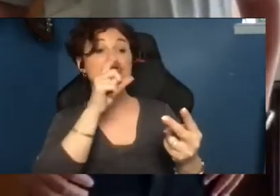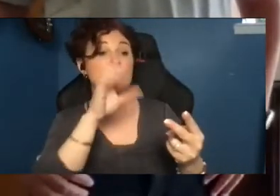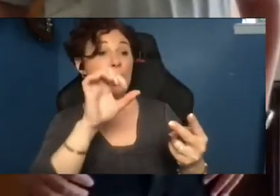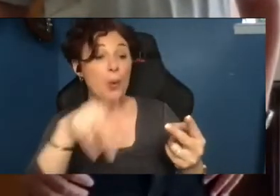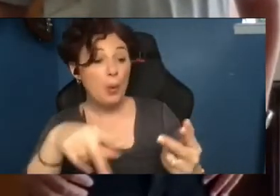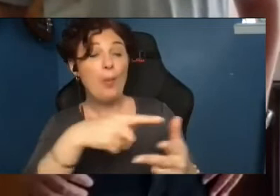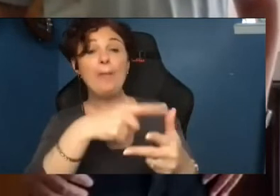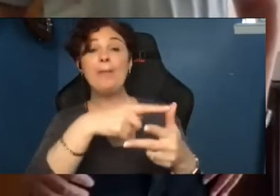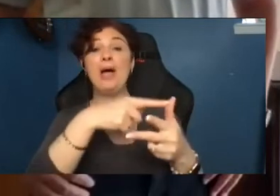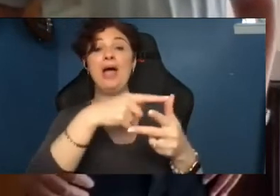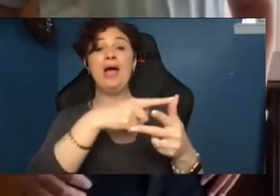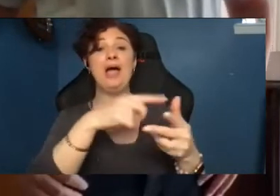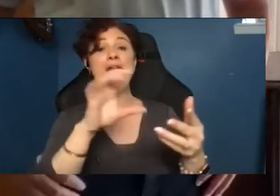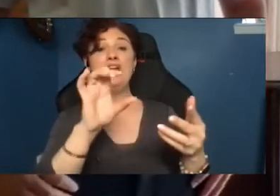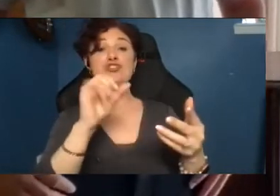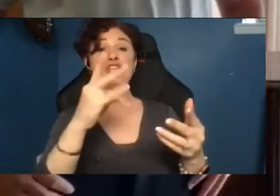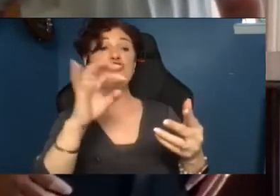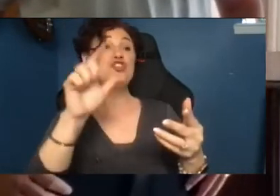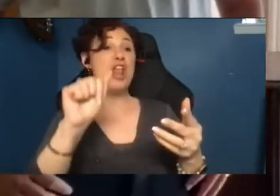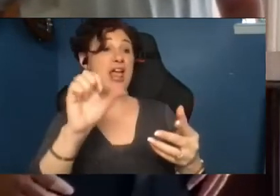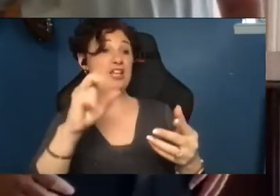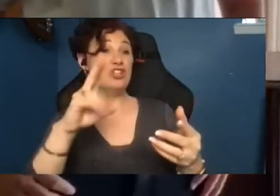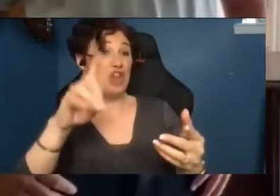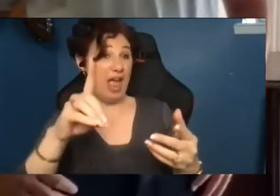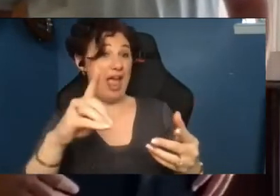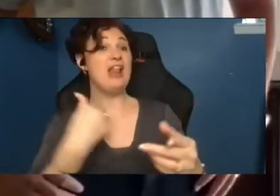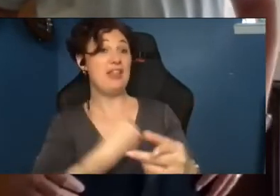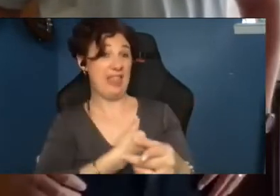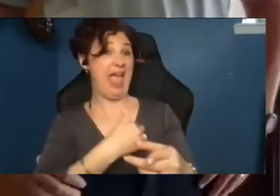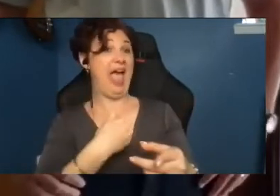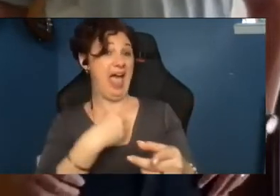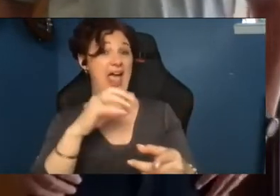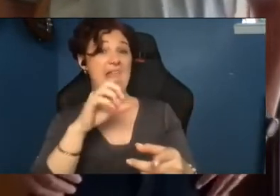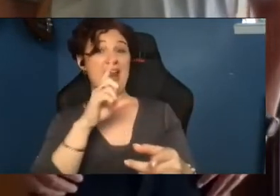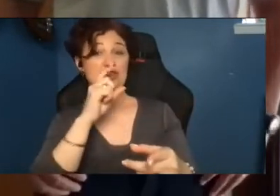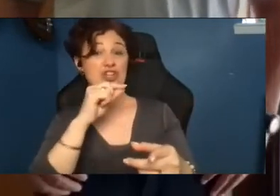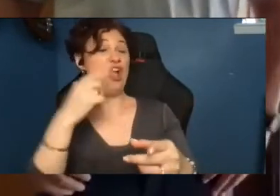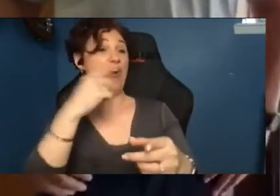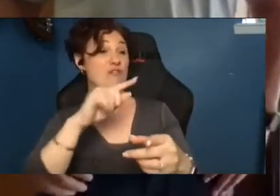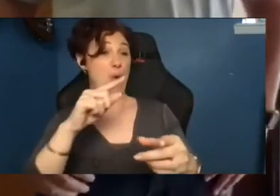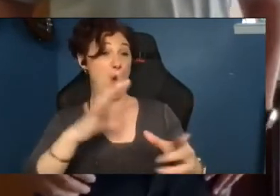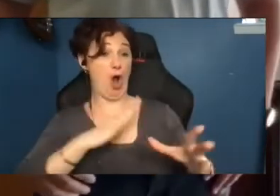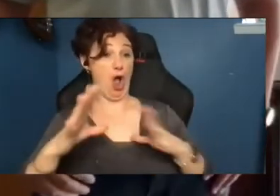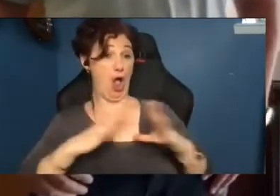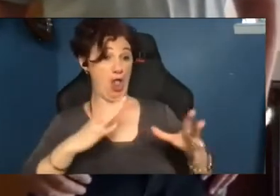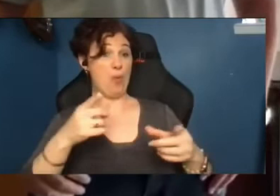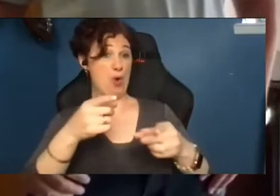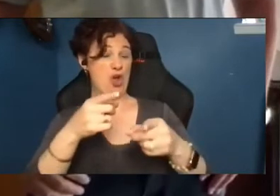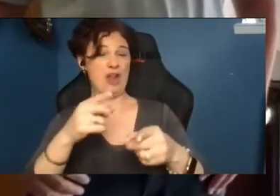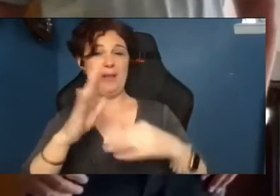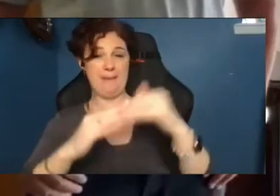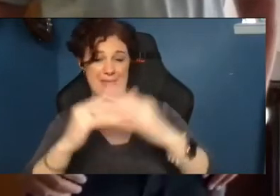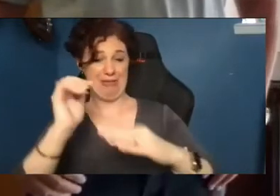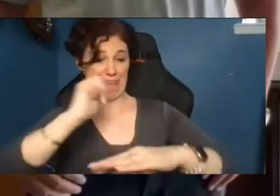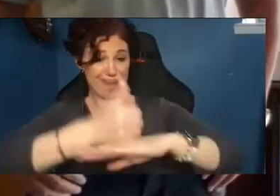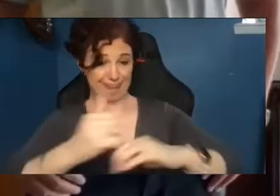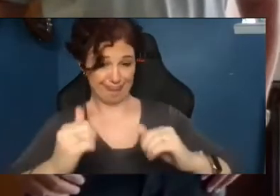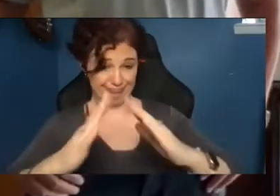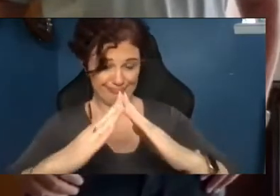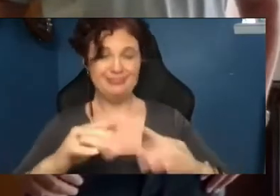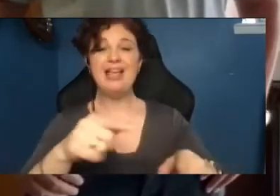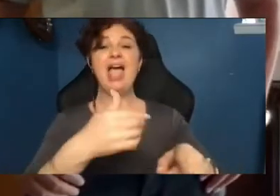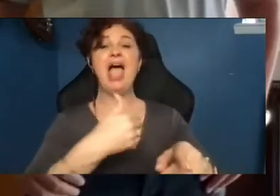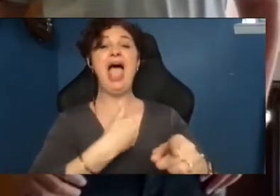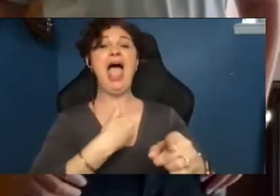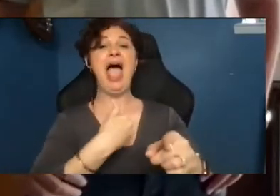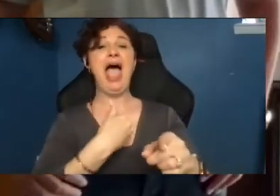actually have a chinchilla shed, which is where they raised chinchillas at one point. The fur maker from Hollywood, Willard George, built that. We also